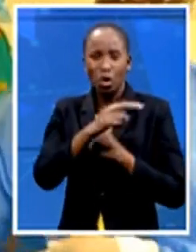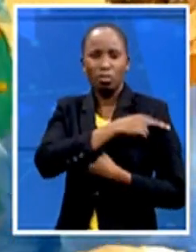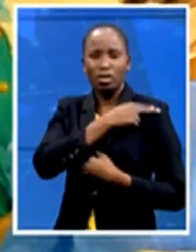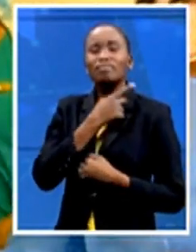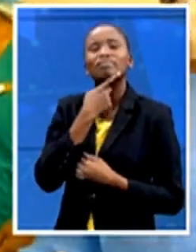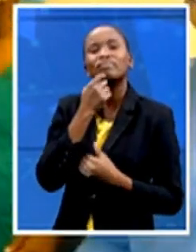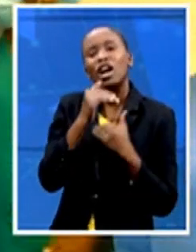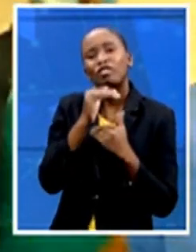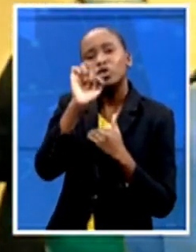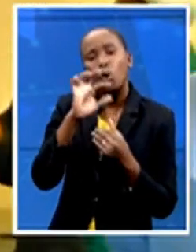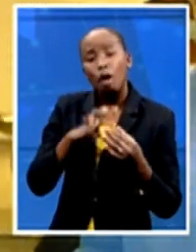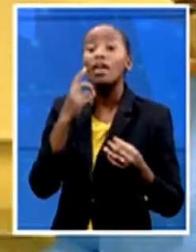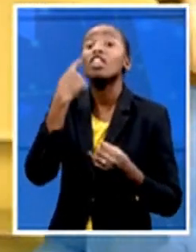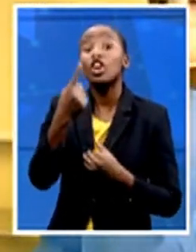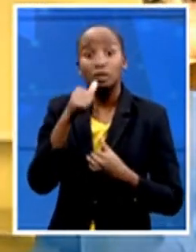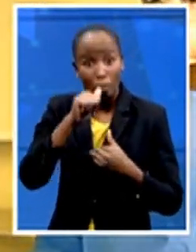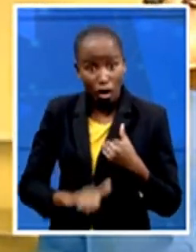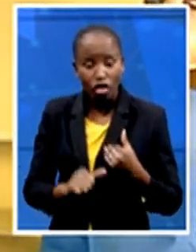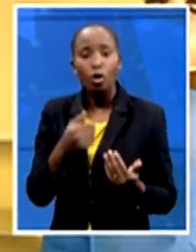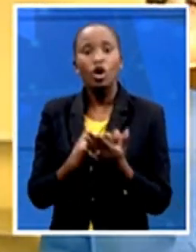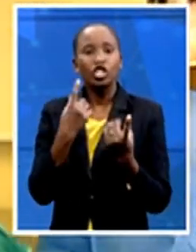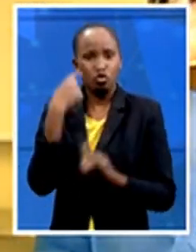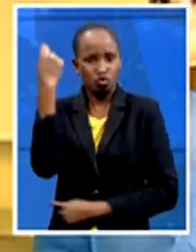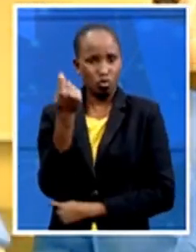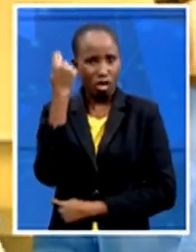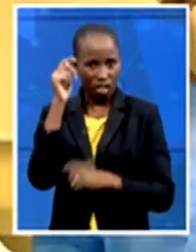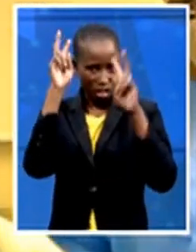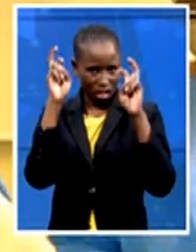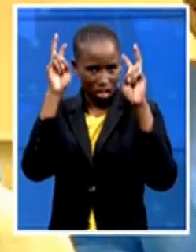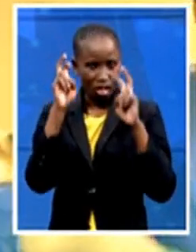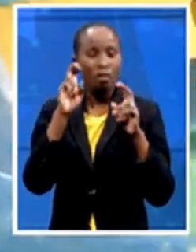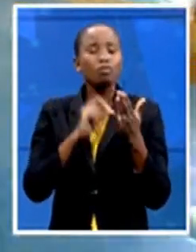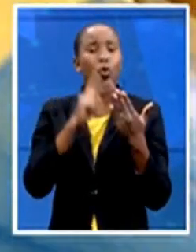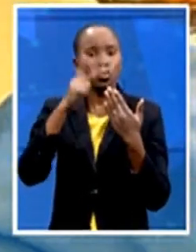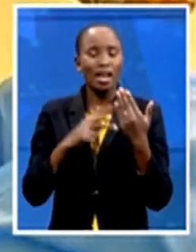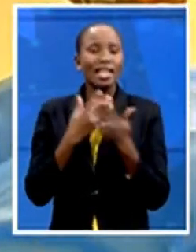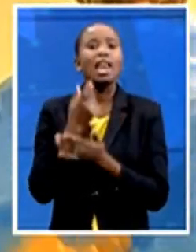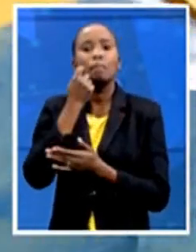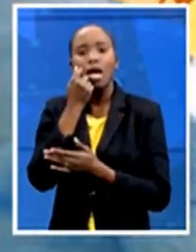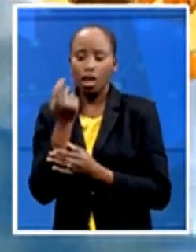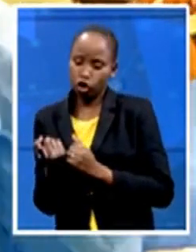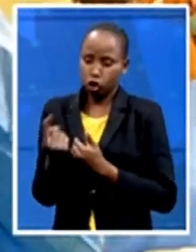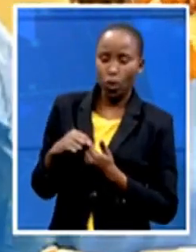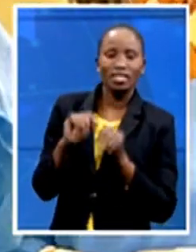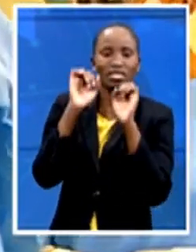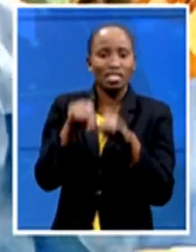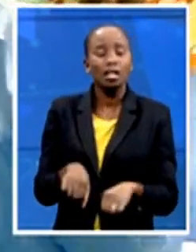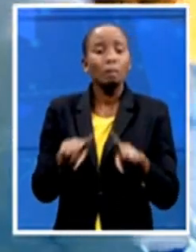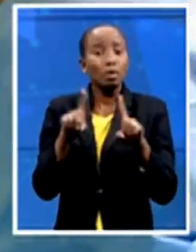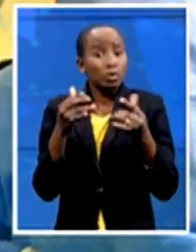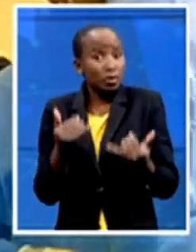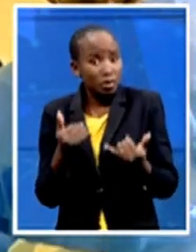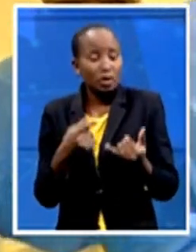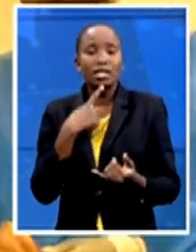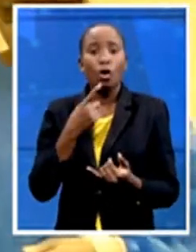Health Matters project, we'll be bringing our male counterparts. But we realize that if we do it together with the men for this